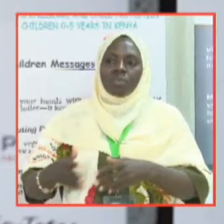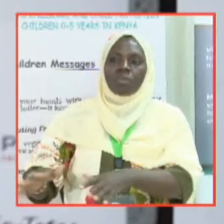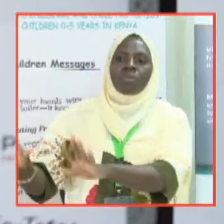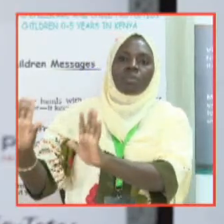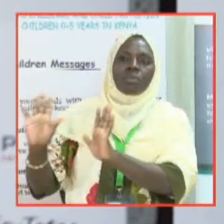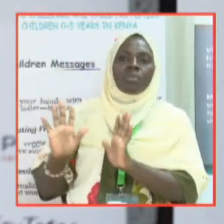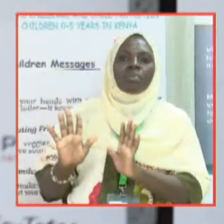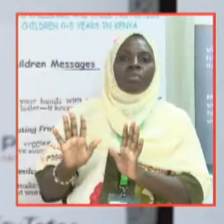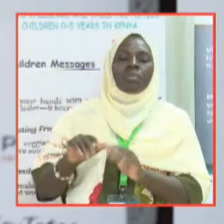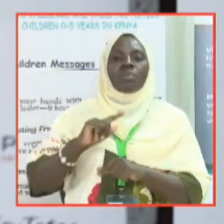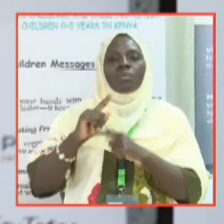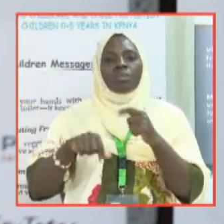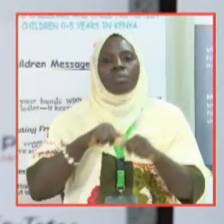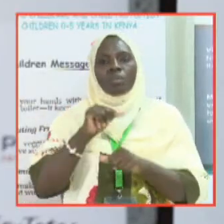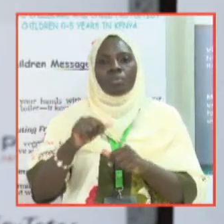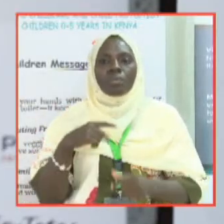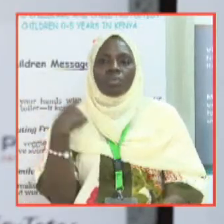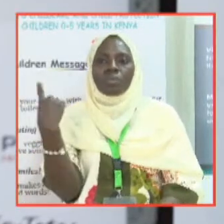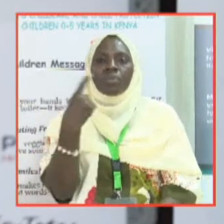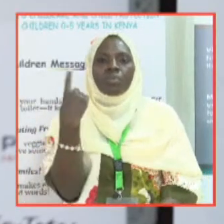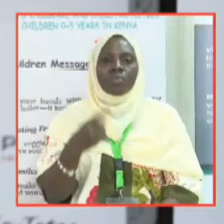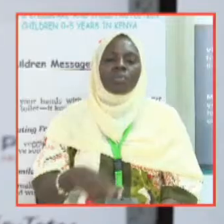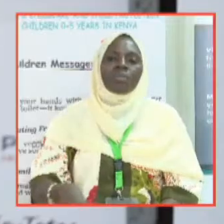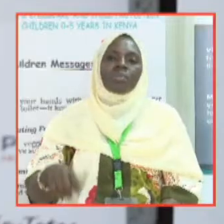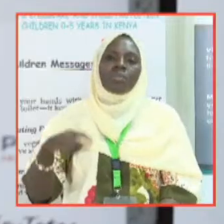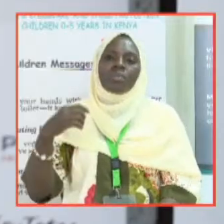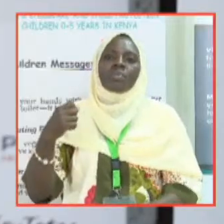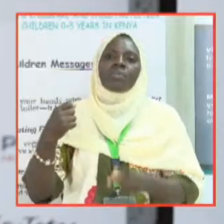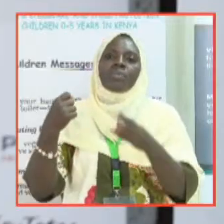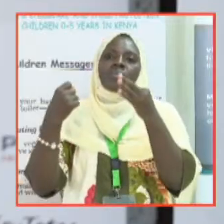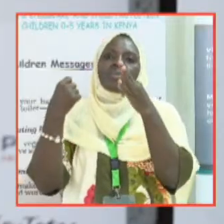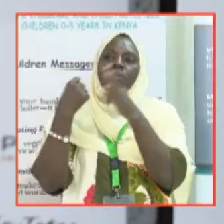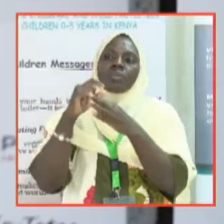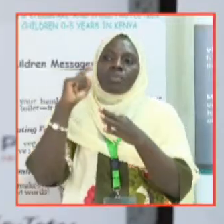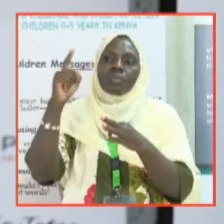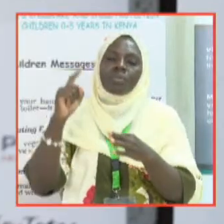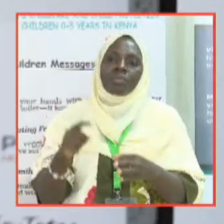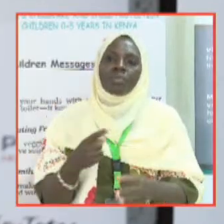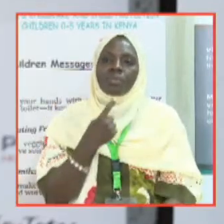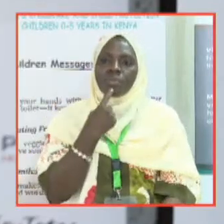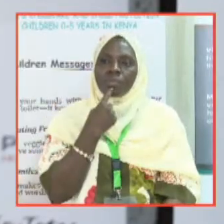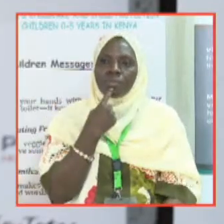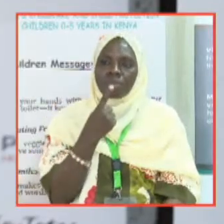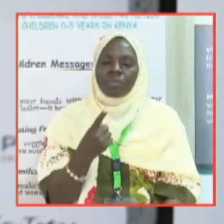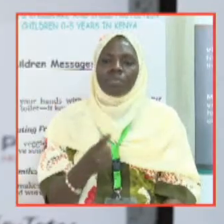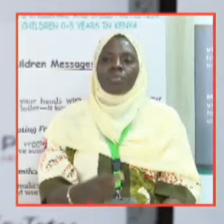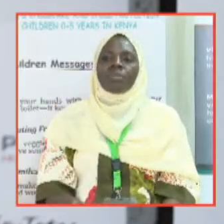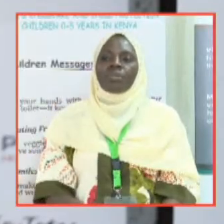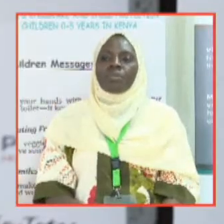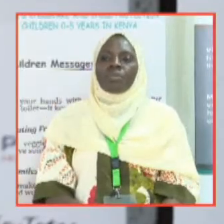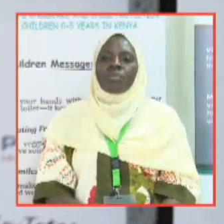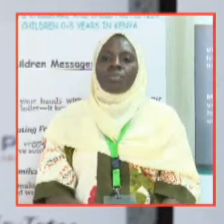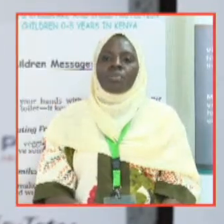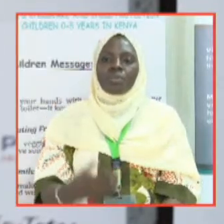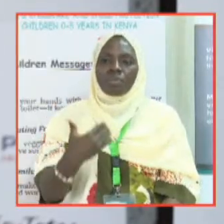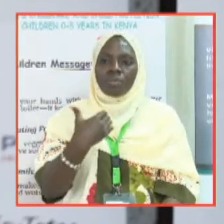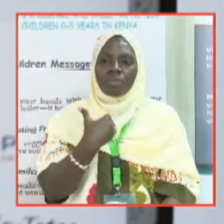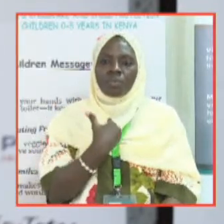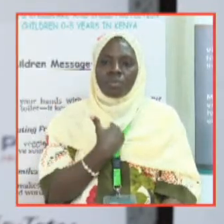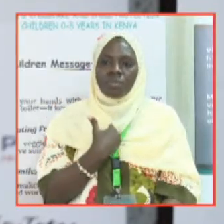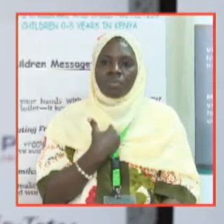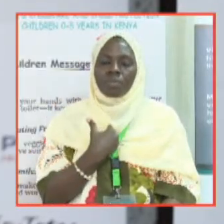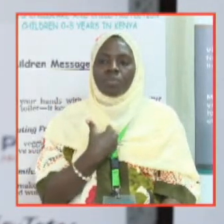Only 38% of the CIDPs make mention to that and have a plan for